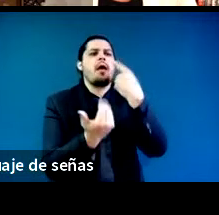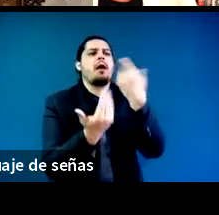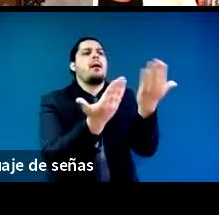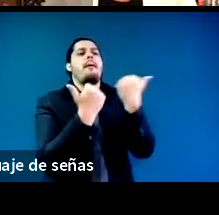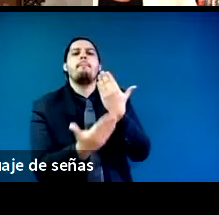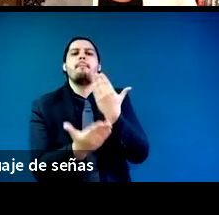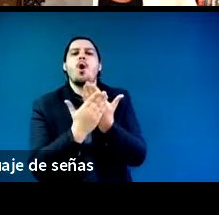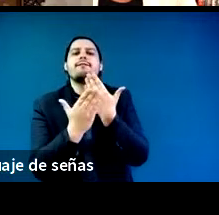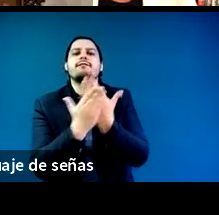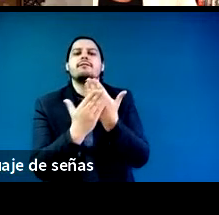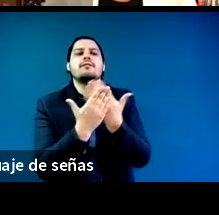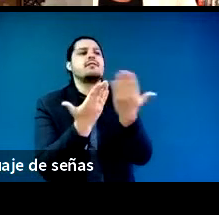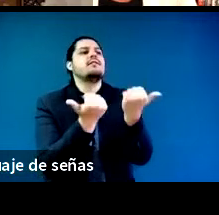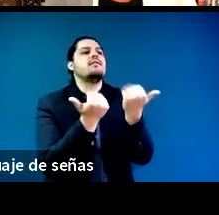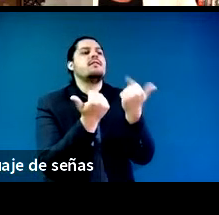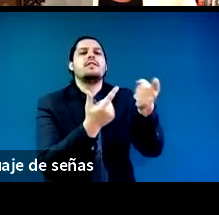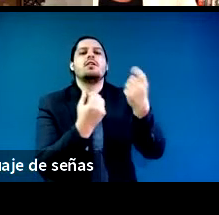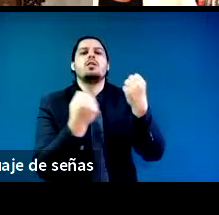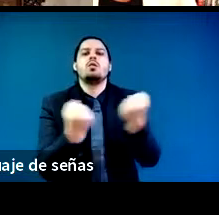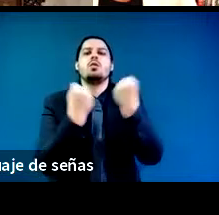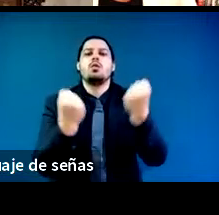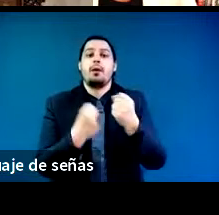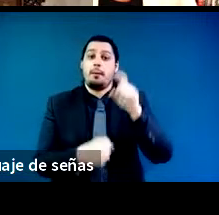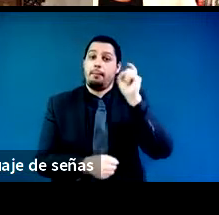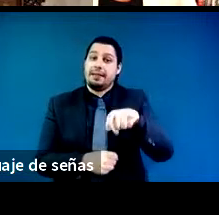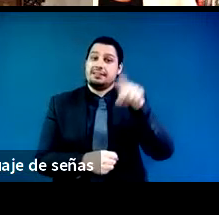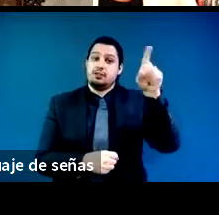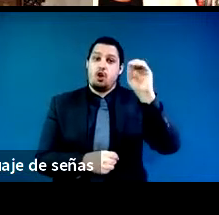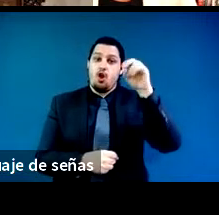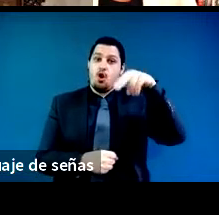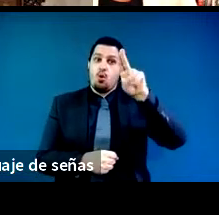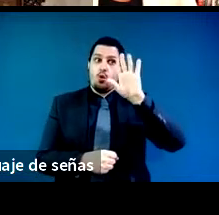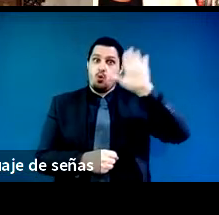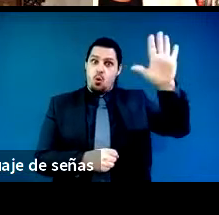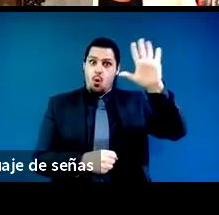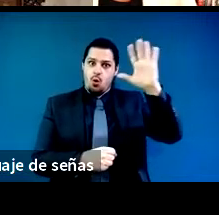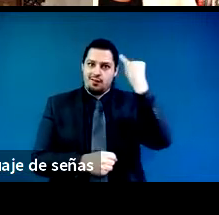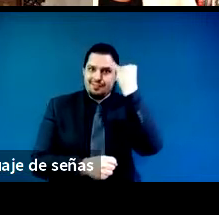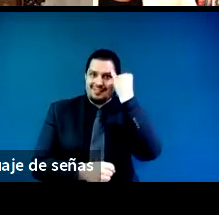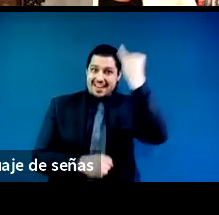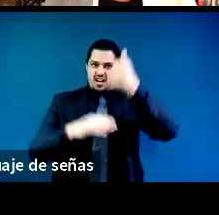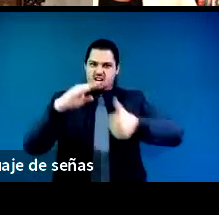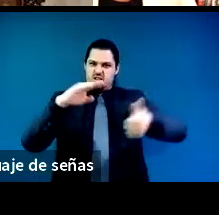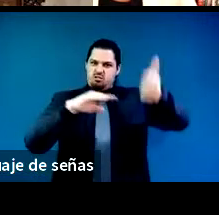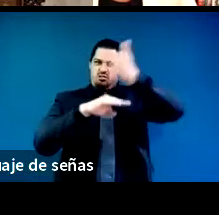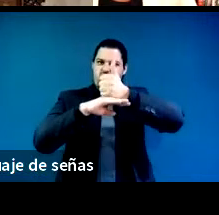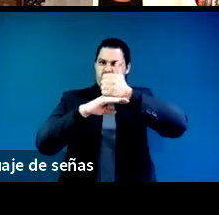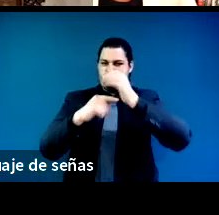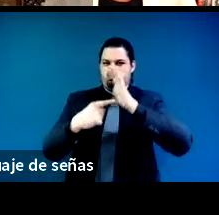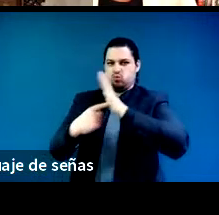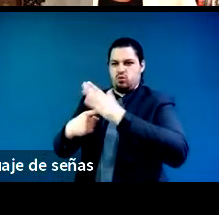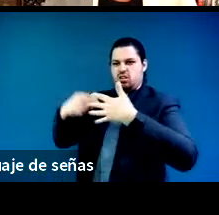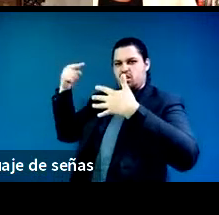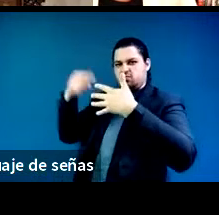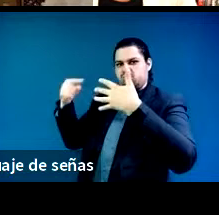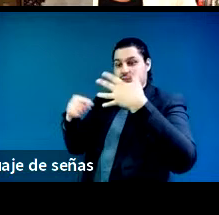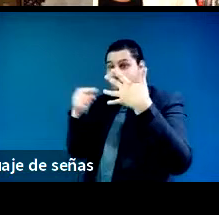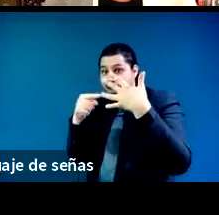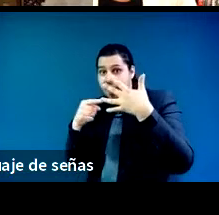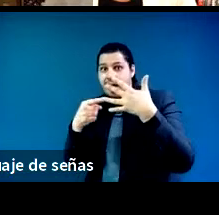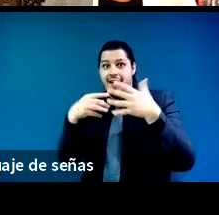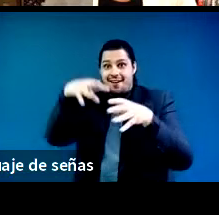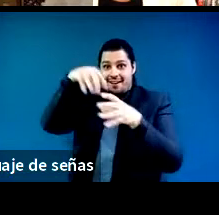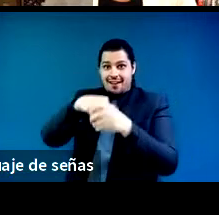really nudge the private sector on AI for news feeds, avoiding gender biases in targeting, racial profiling,